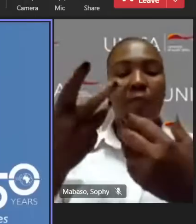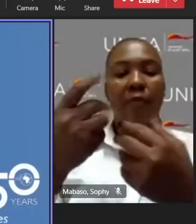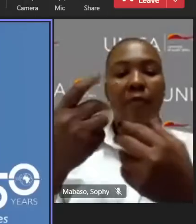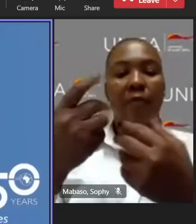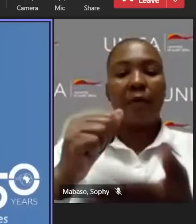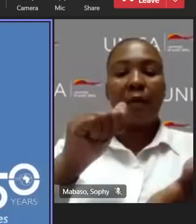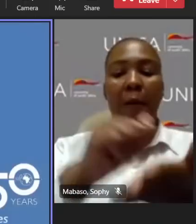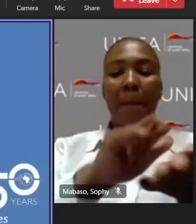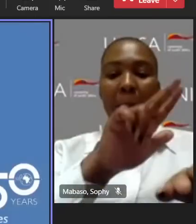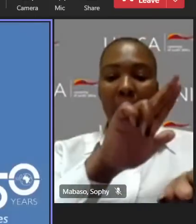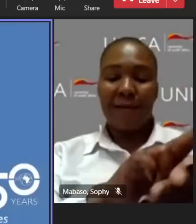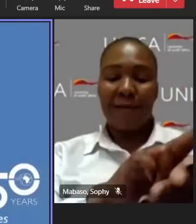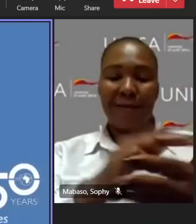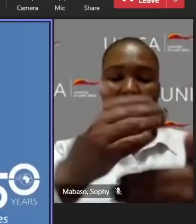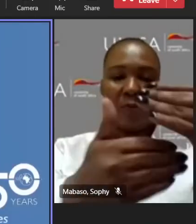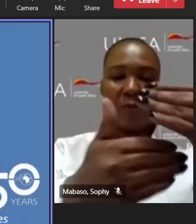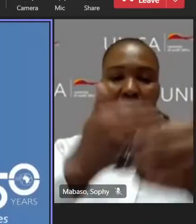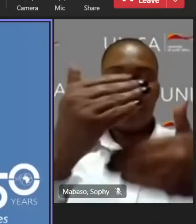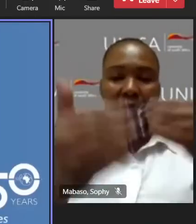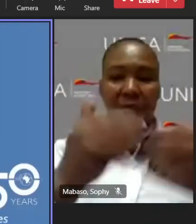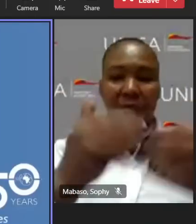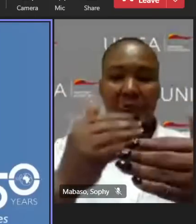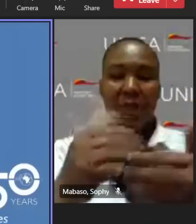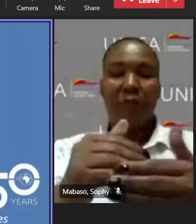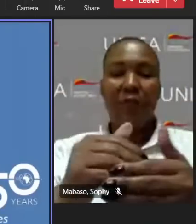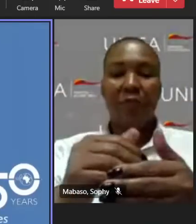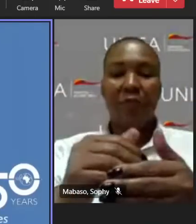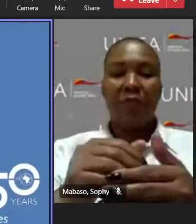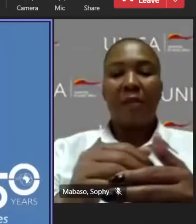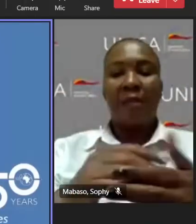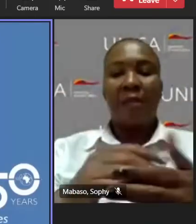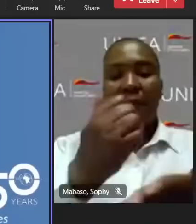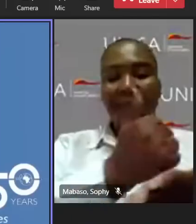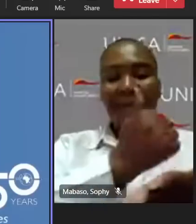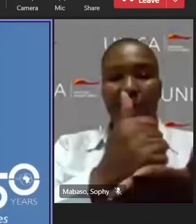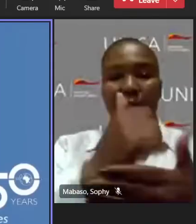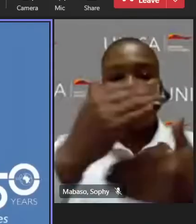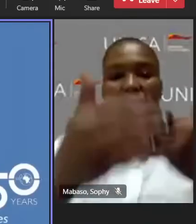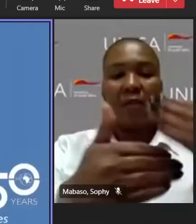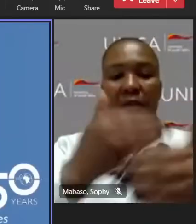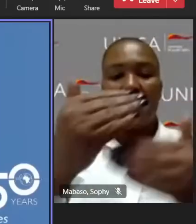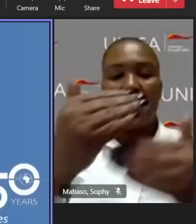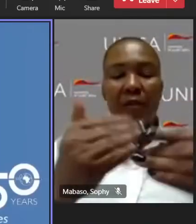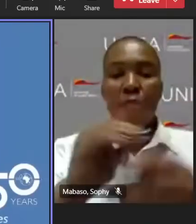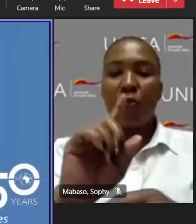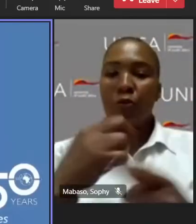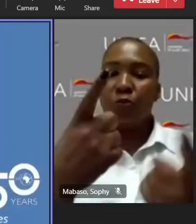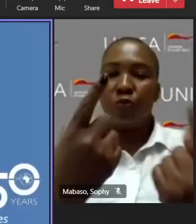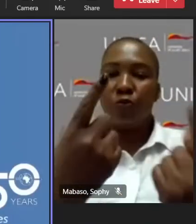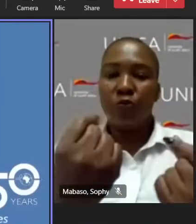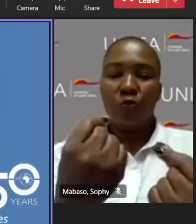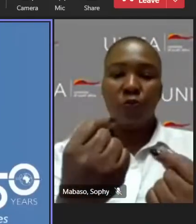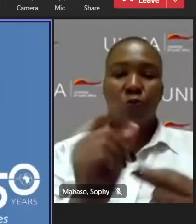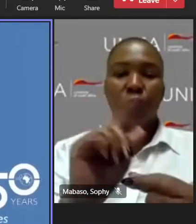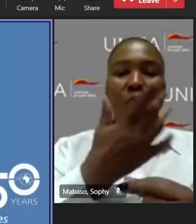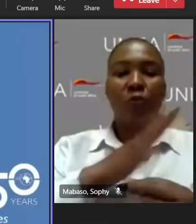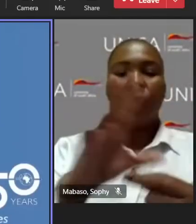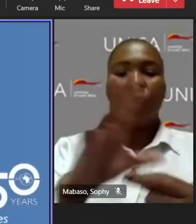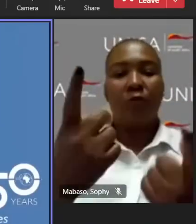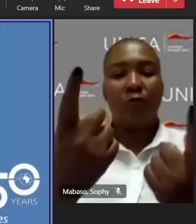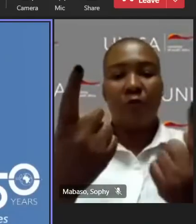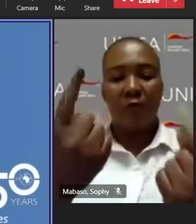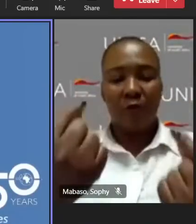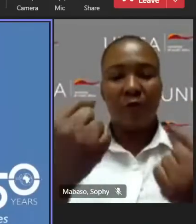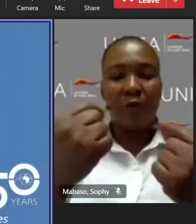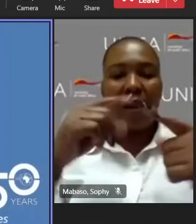application process. We took you through the application, rather the registration process, the do's and the don'ts. We did a live